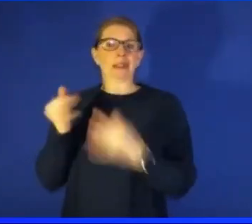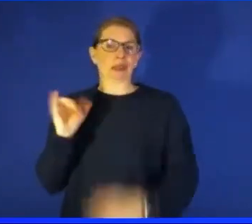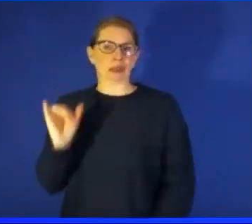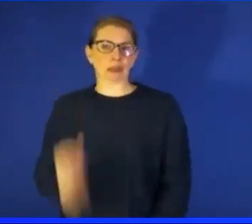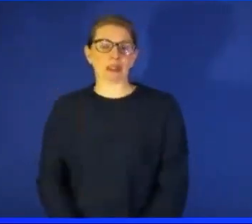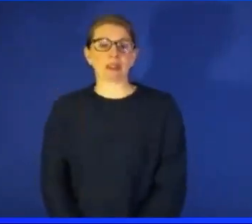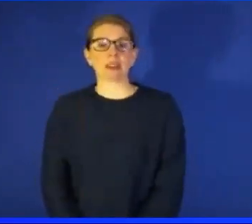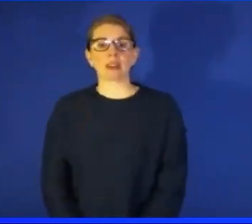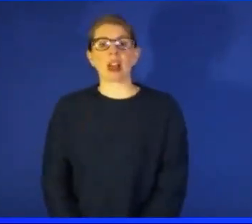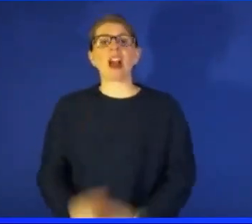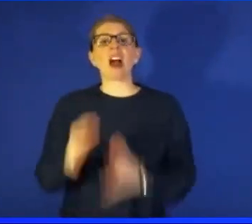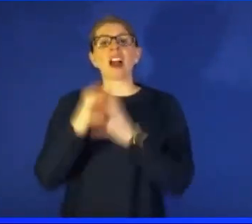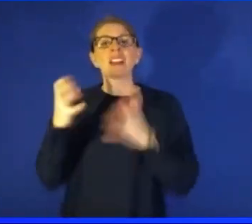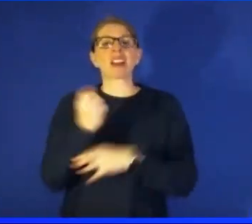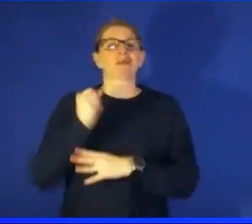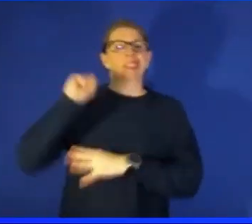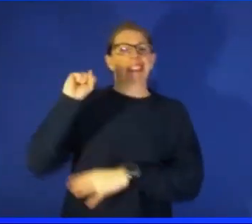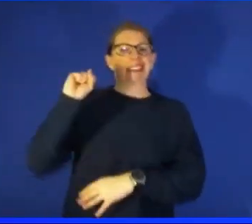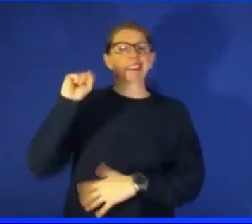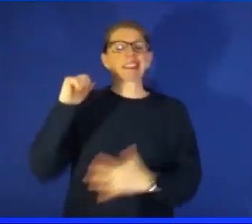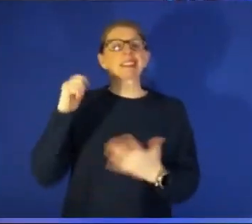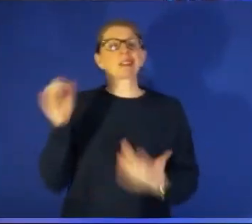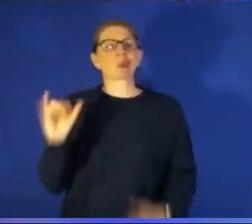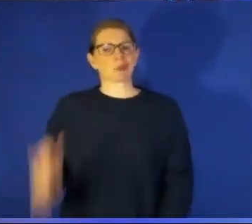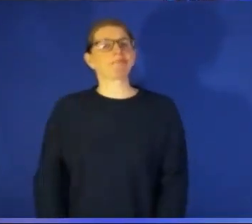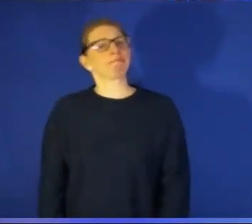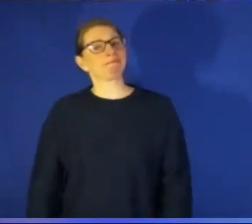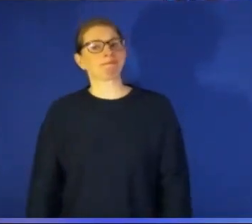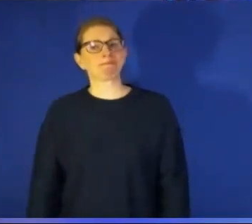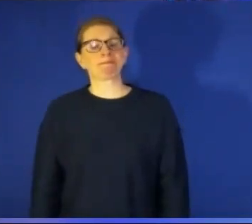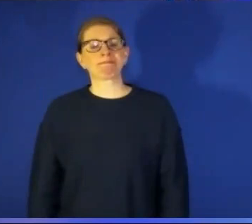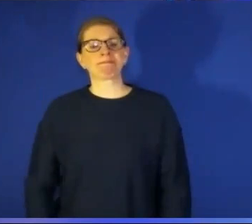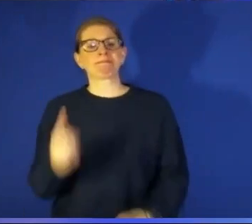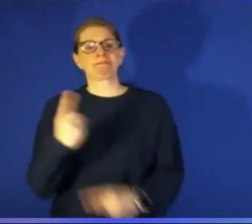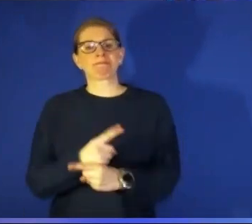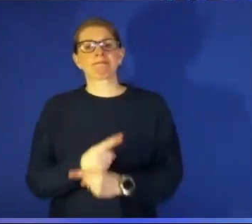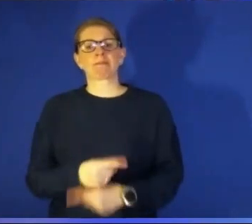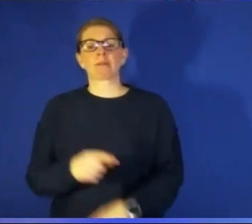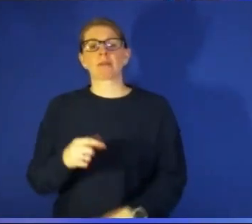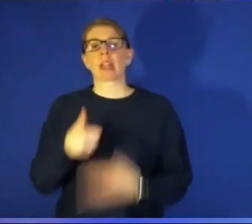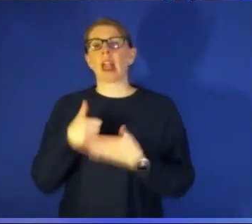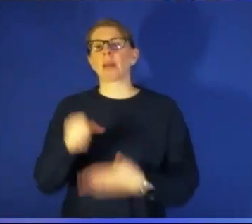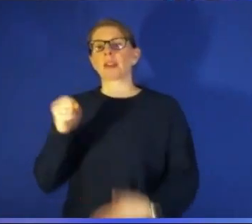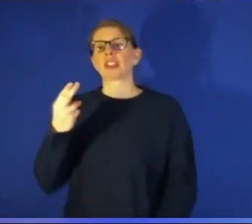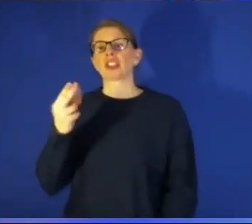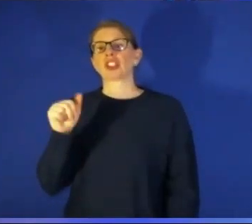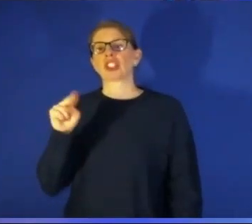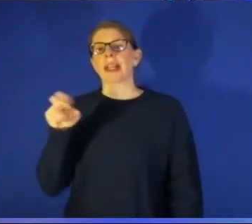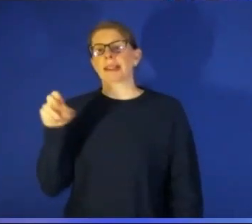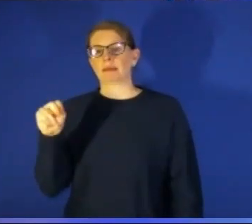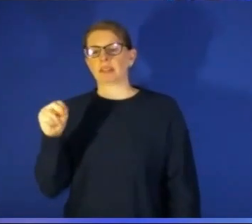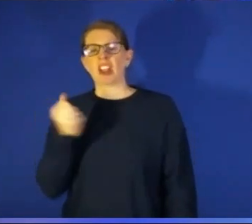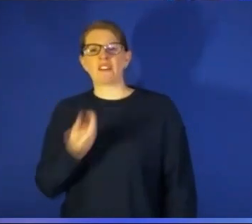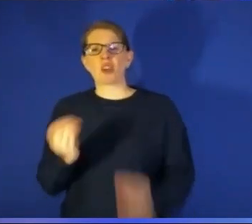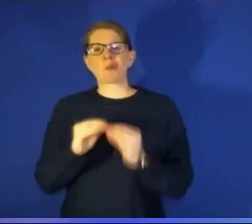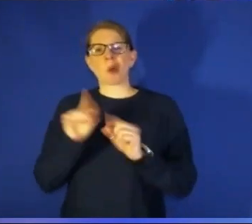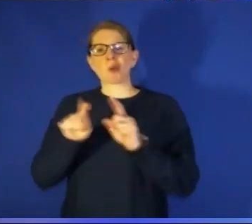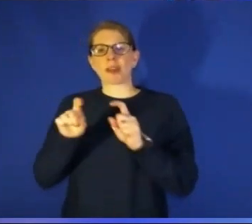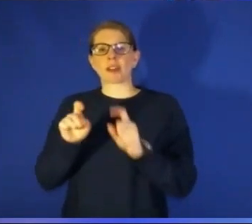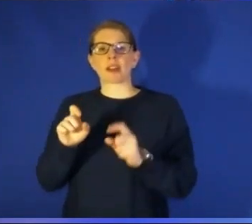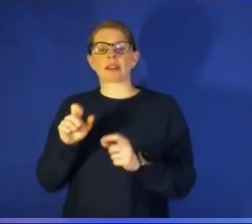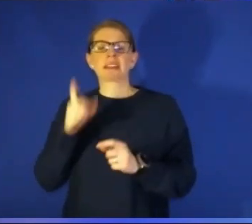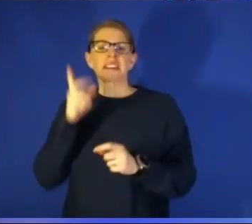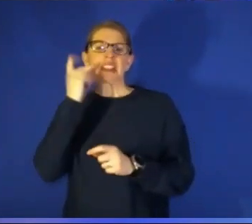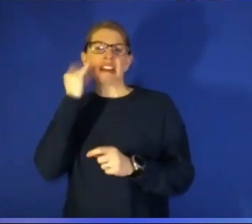lot of resistance to it. Right. I would imagine. Okay, help Shannon out. Just a couple more questions, but I want to see if we can help her out with this one. I